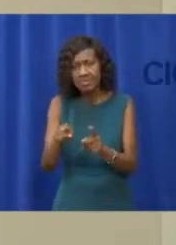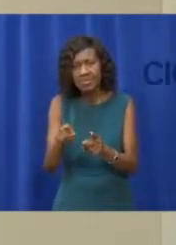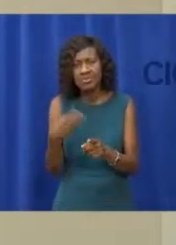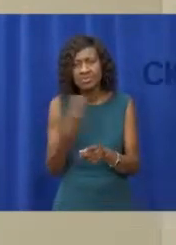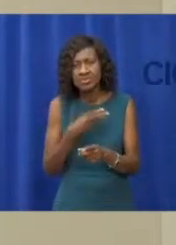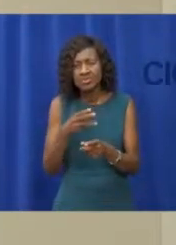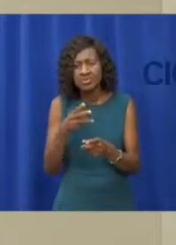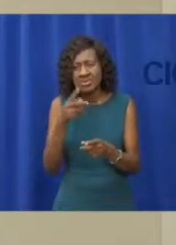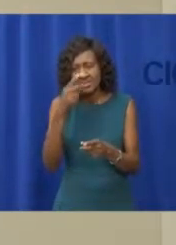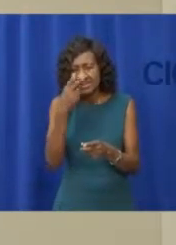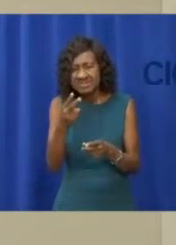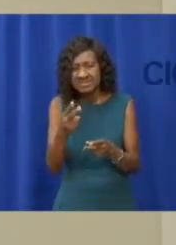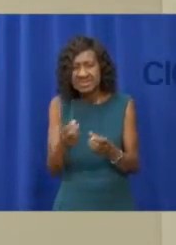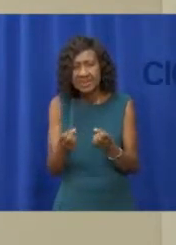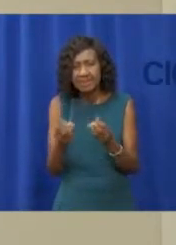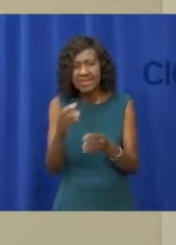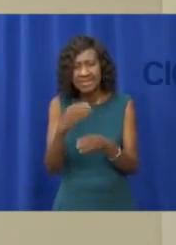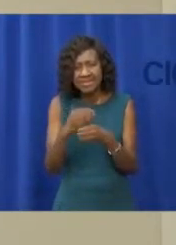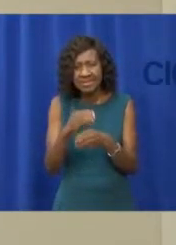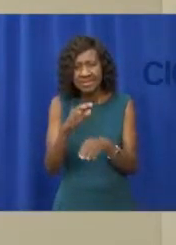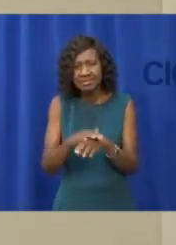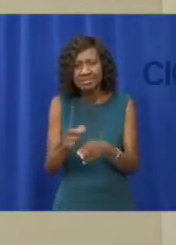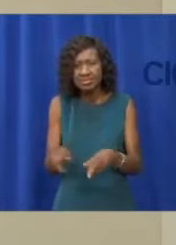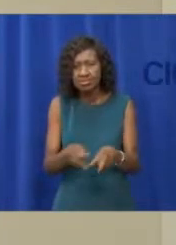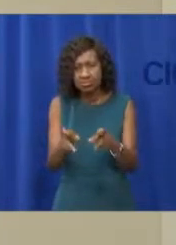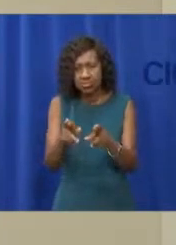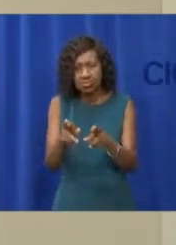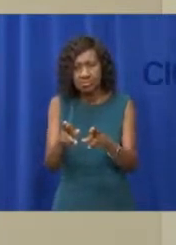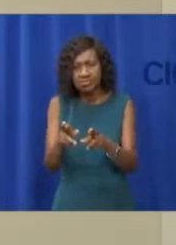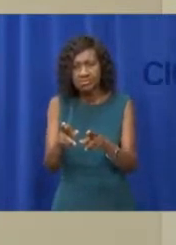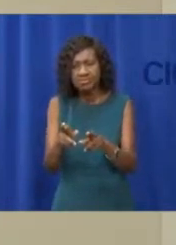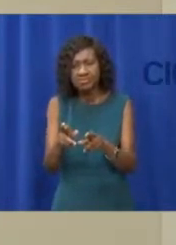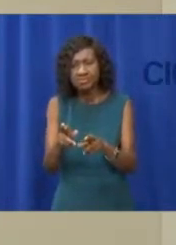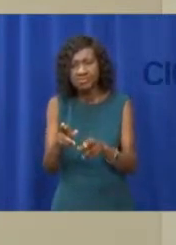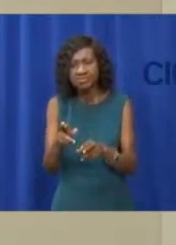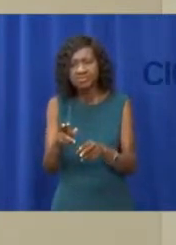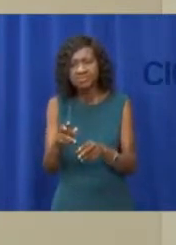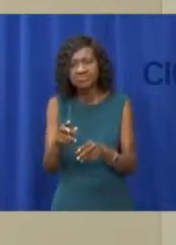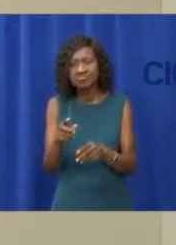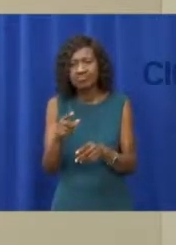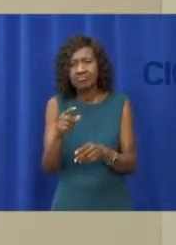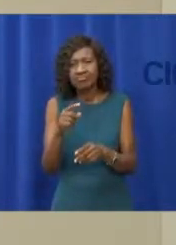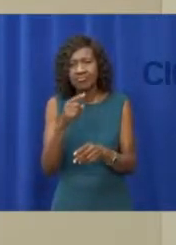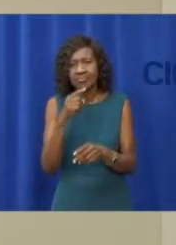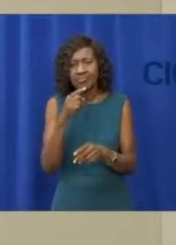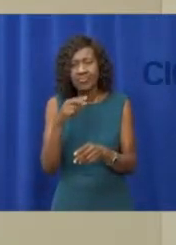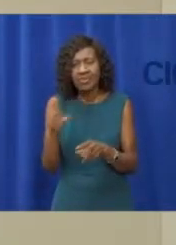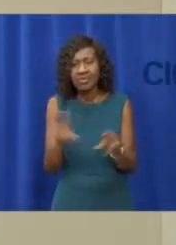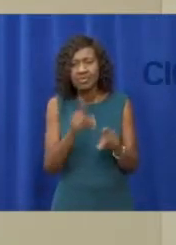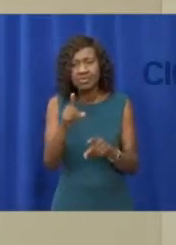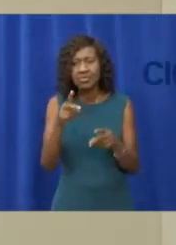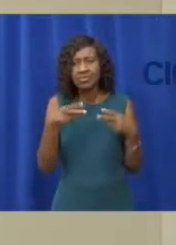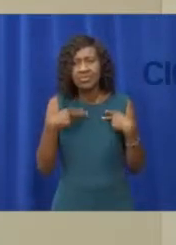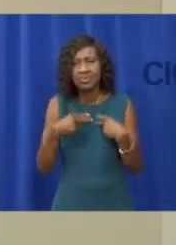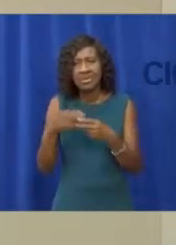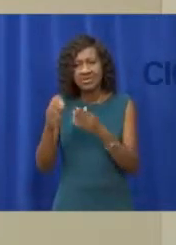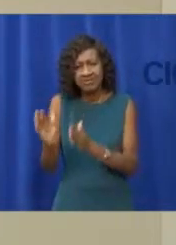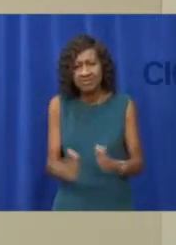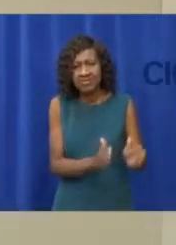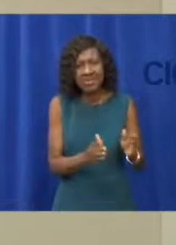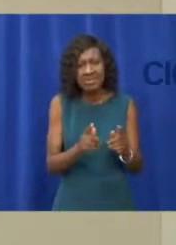any plan by you to crack the whip a little harder on these people so that